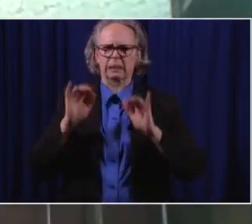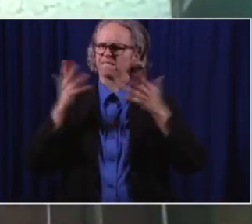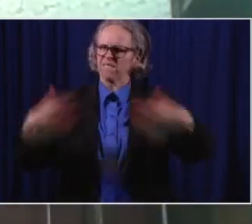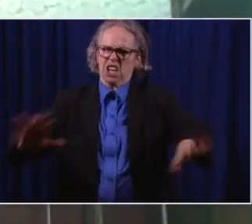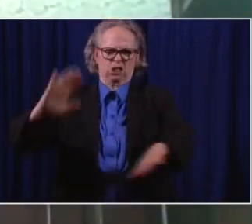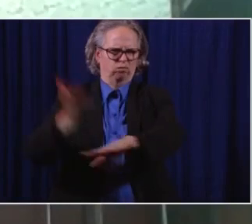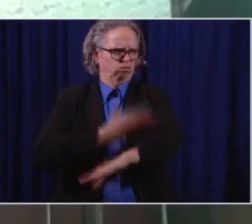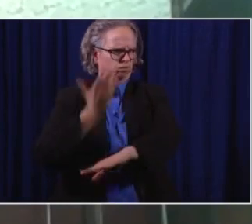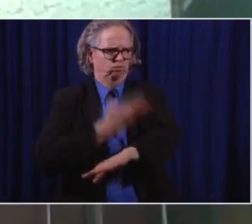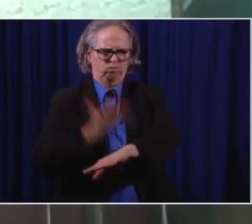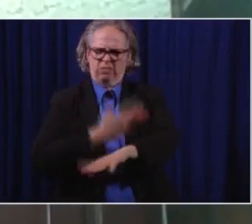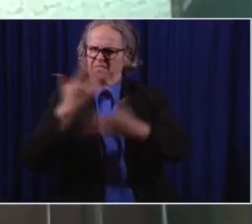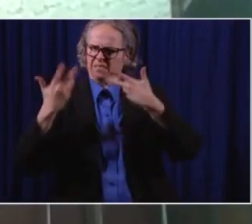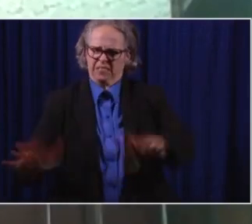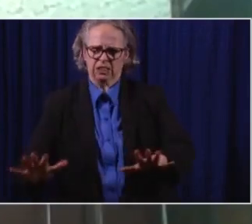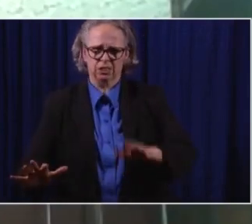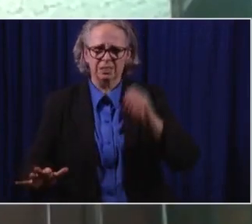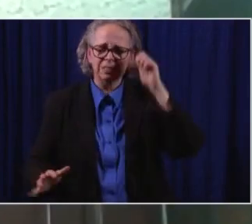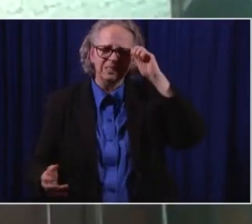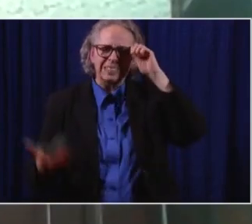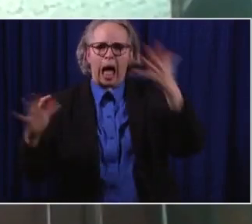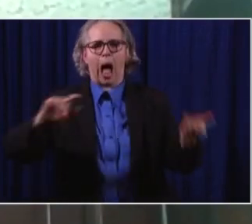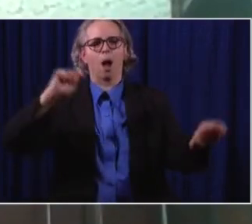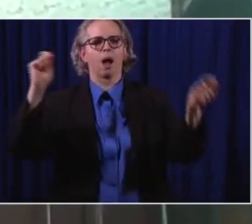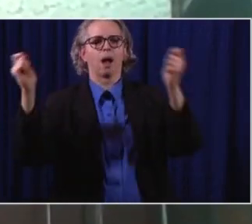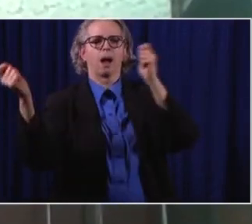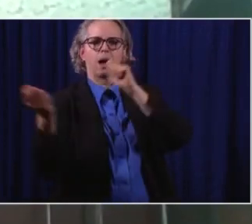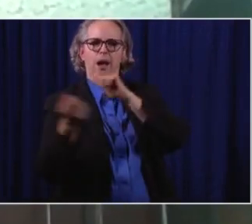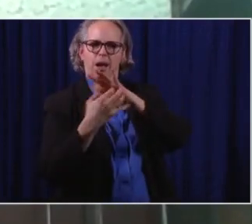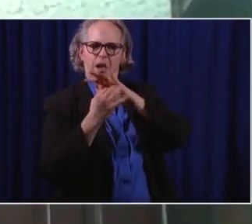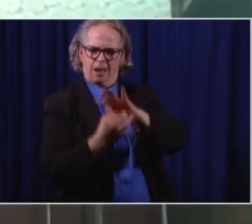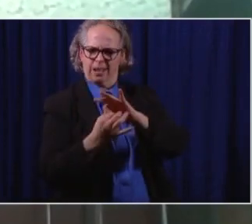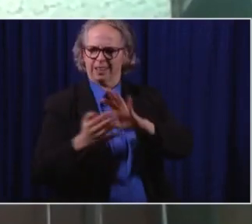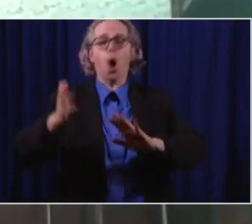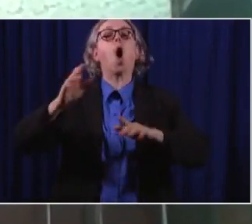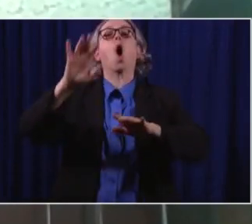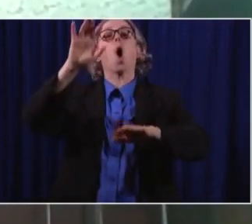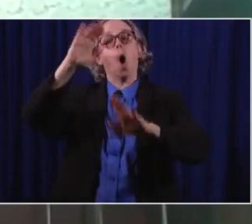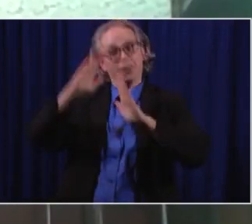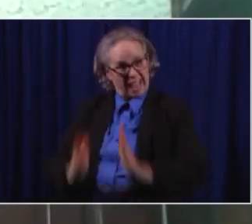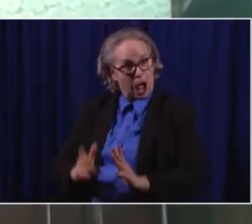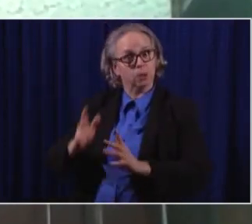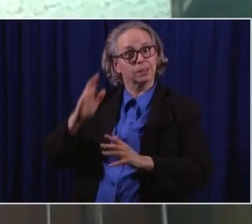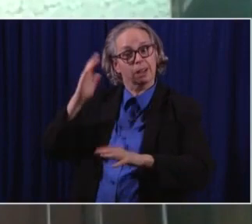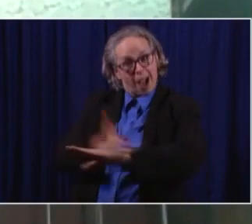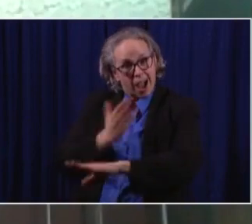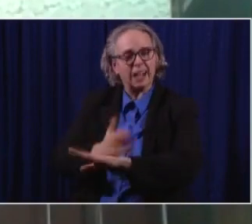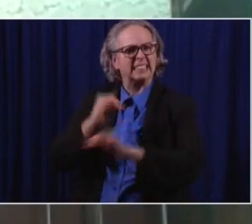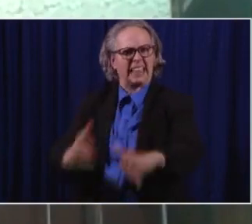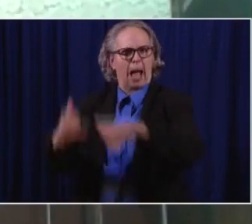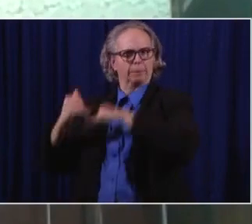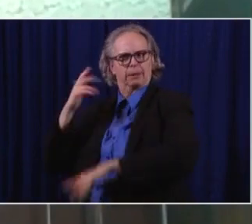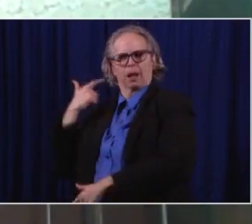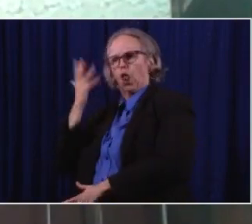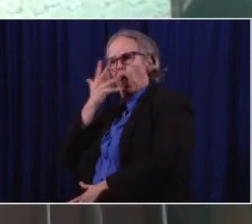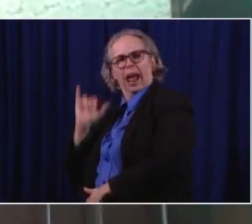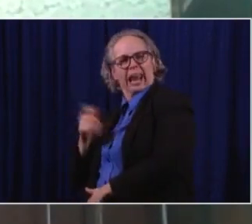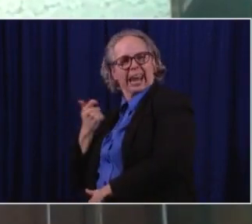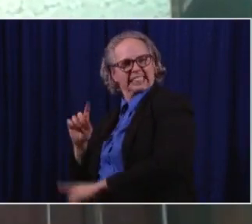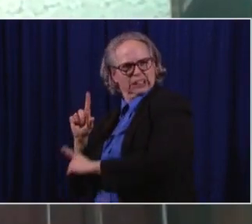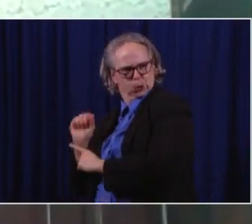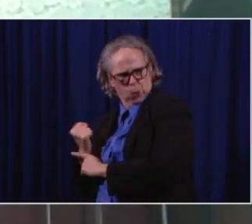much as possible as how it looked during the 1920 campaign. That includes the grounds as well. At the